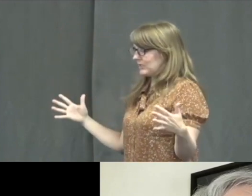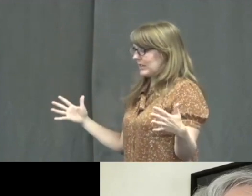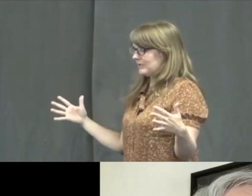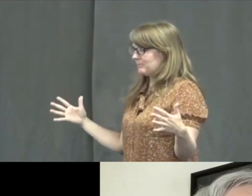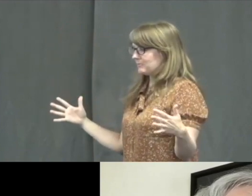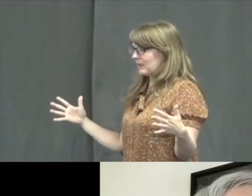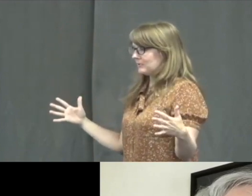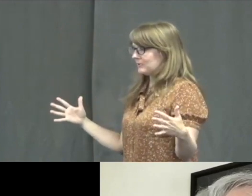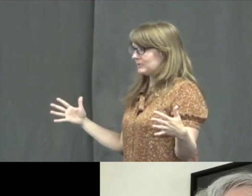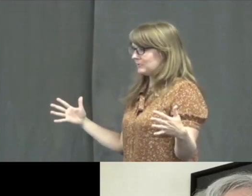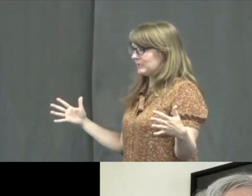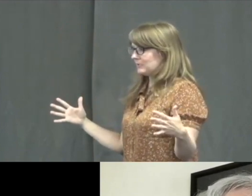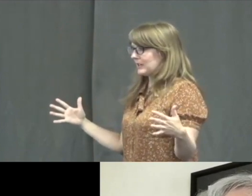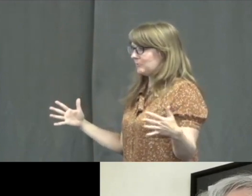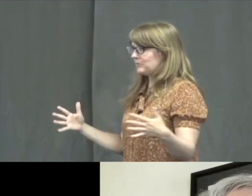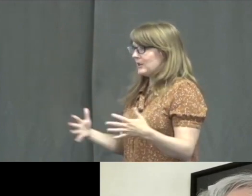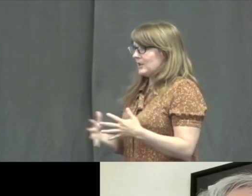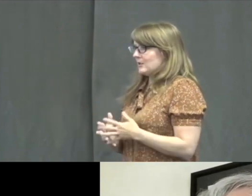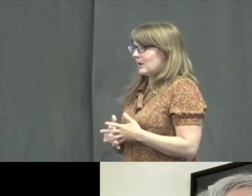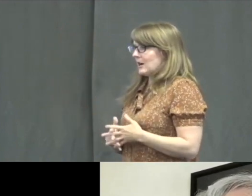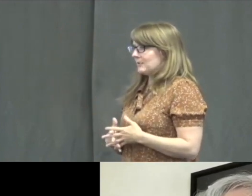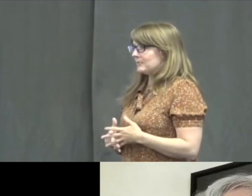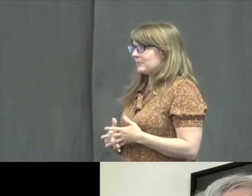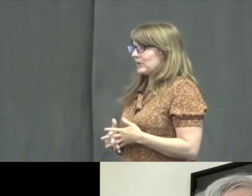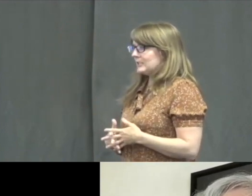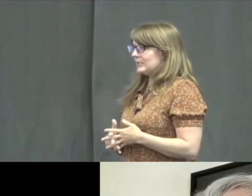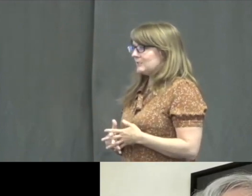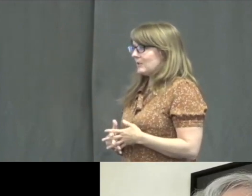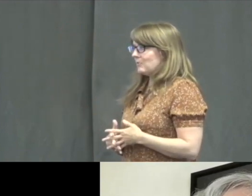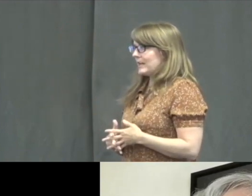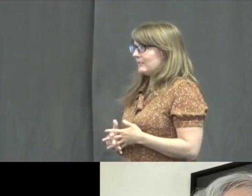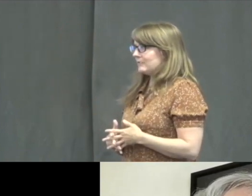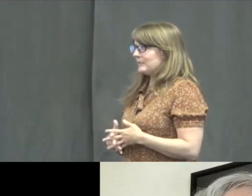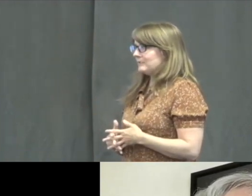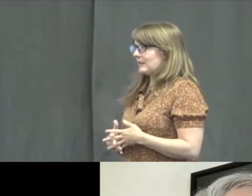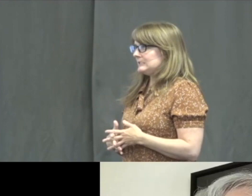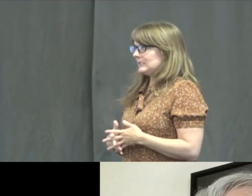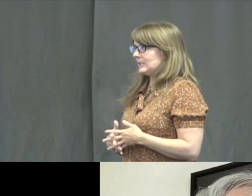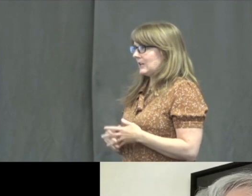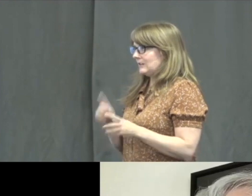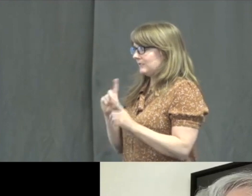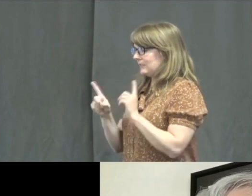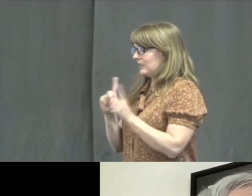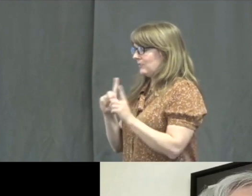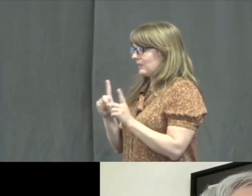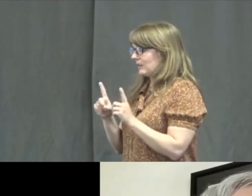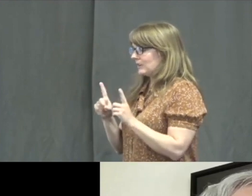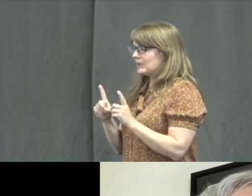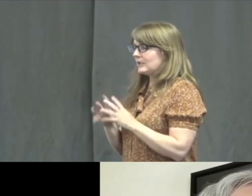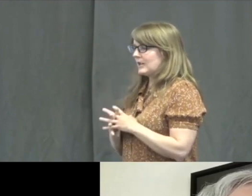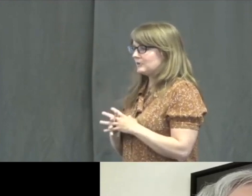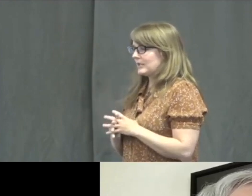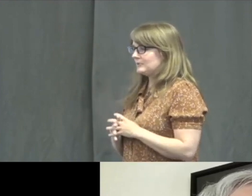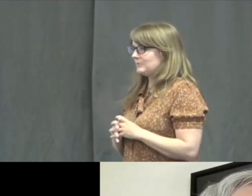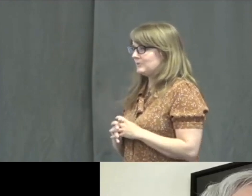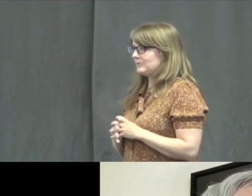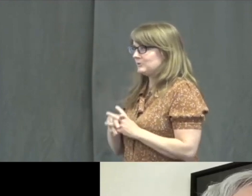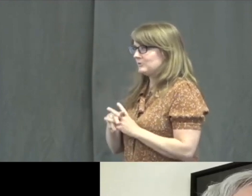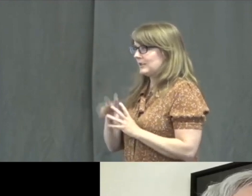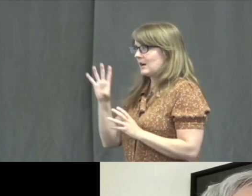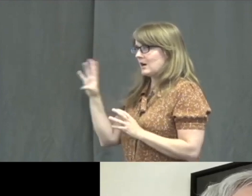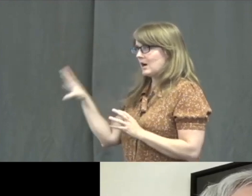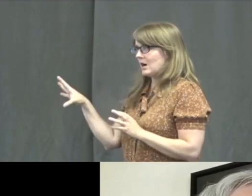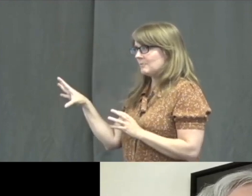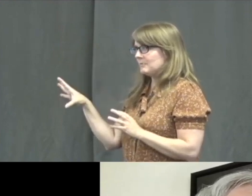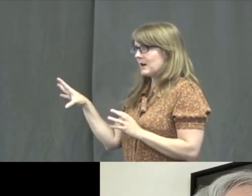zoo, conservation breeding programs. Because I'm trying to get them away from this idea of like Noah's Ark and trying to move them to